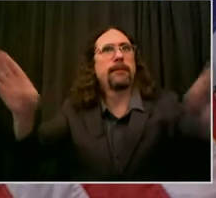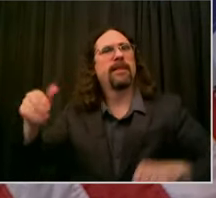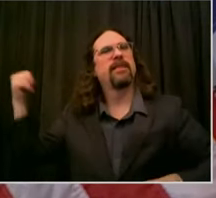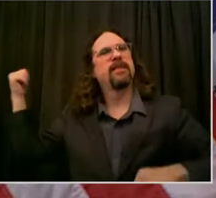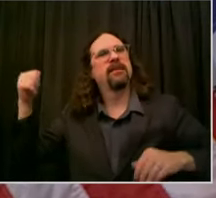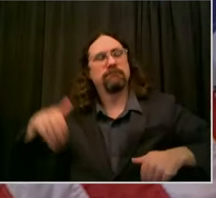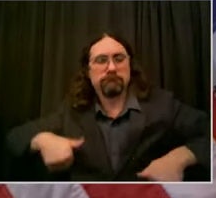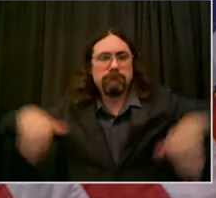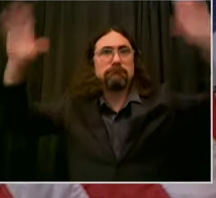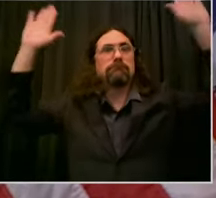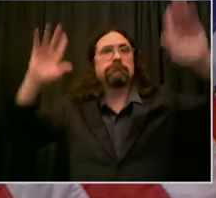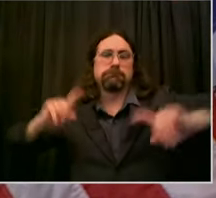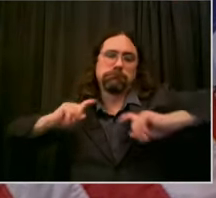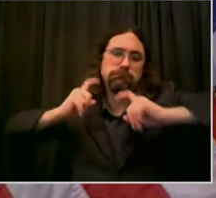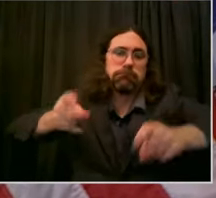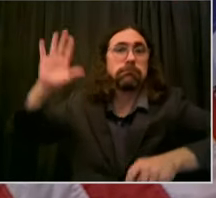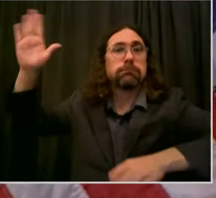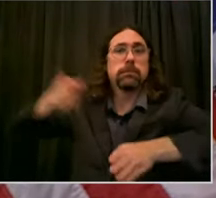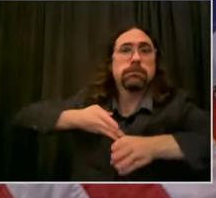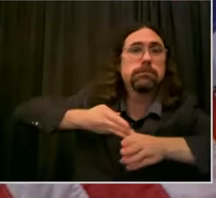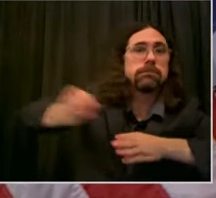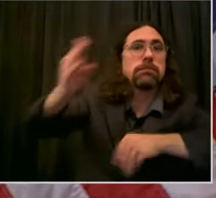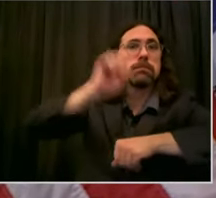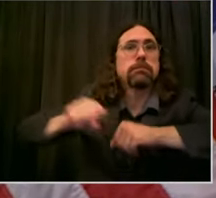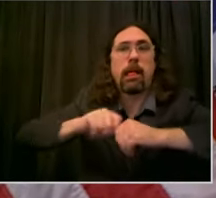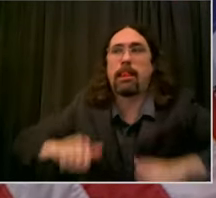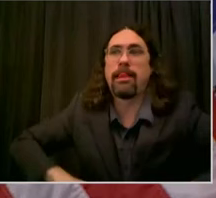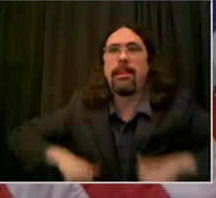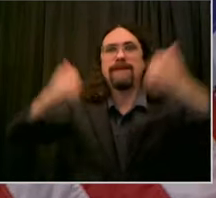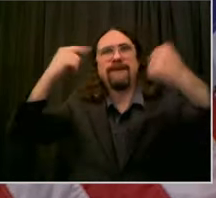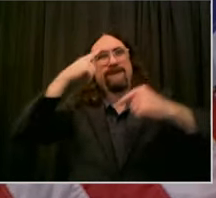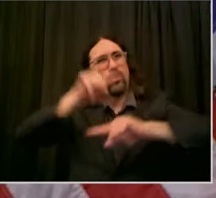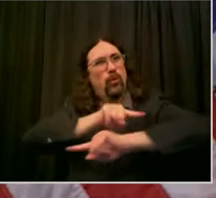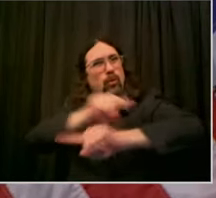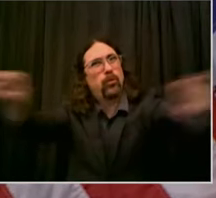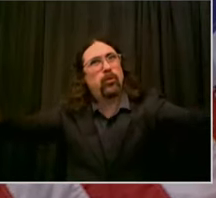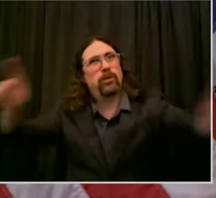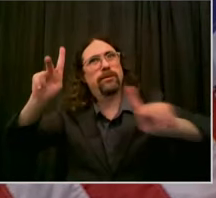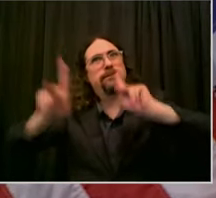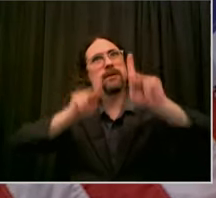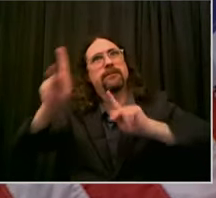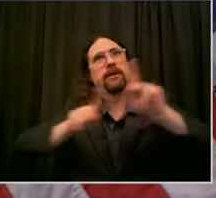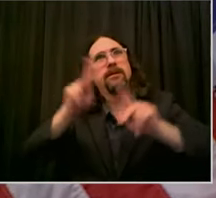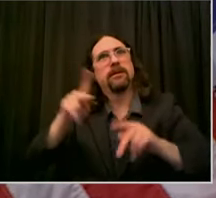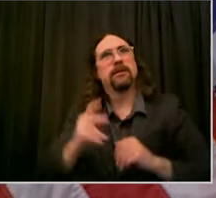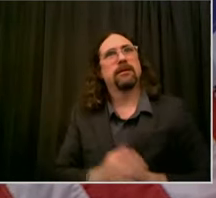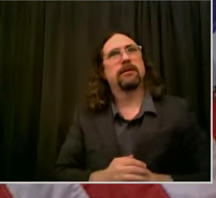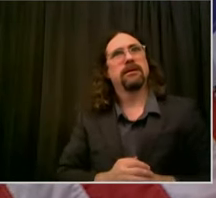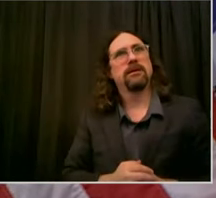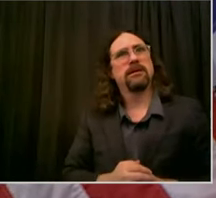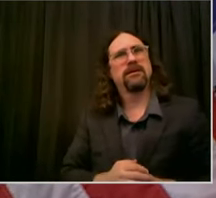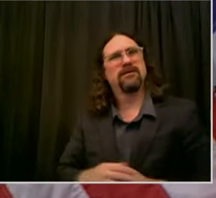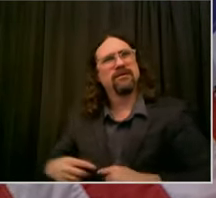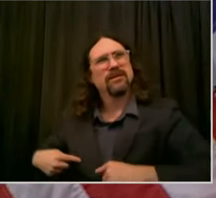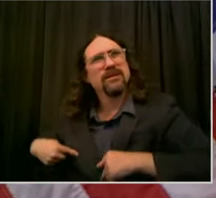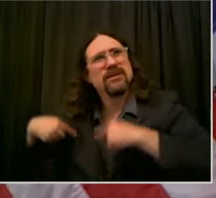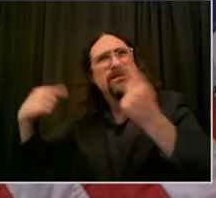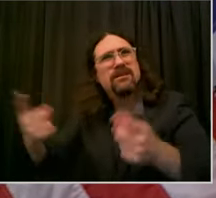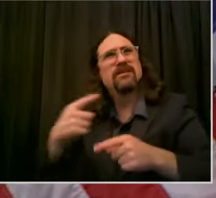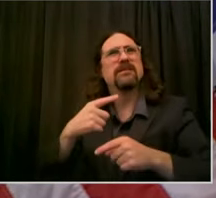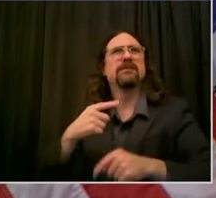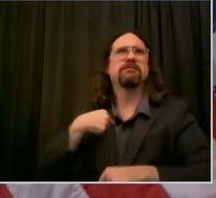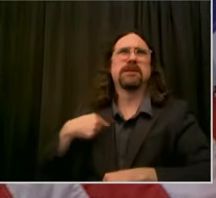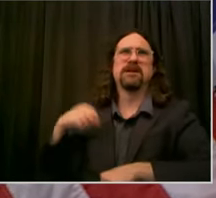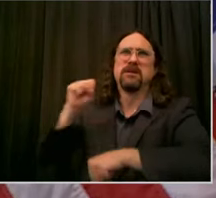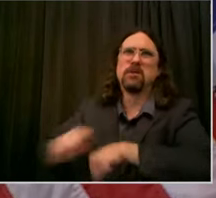for 6.5 years. It's going to go a lot further in the next year and a half. I want to see the 50A repeal happen immediately in the